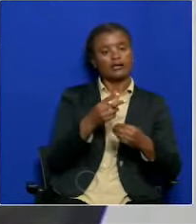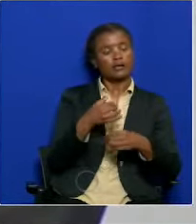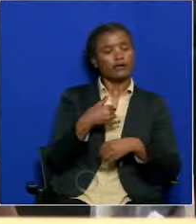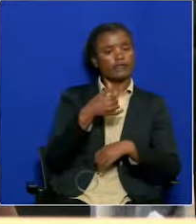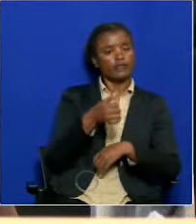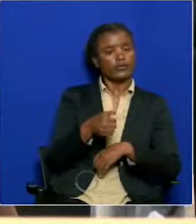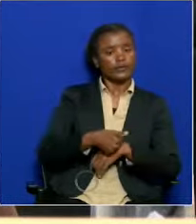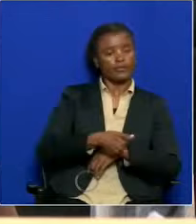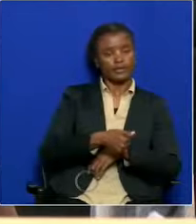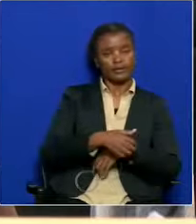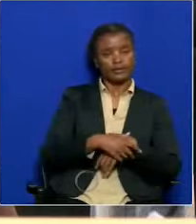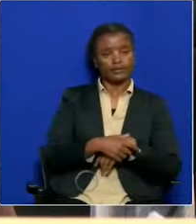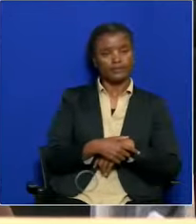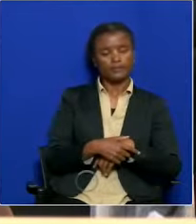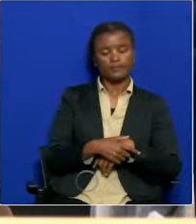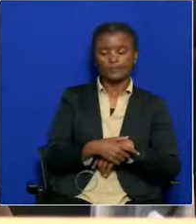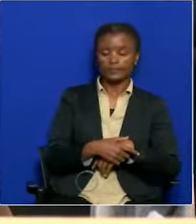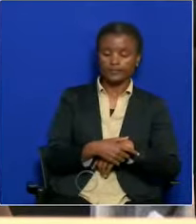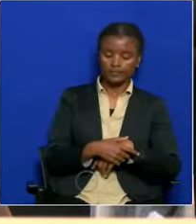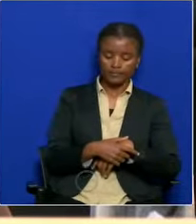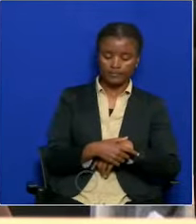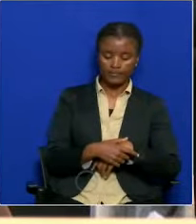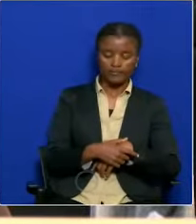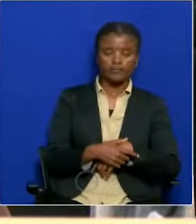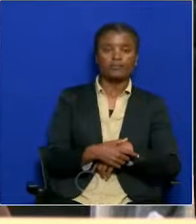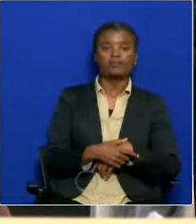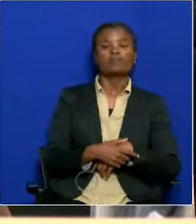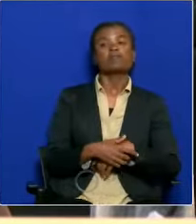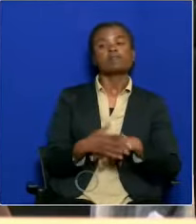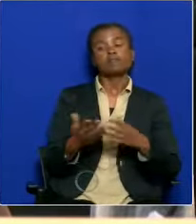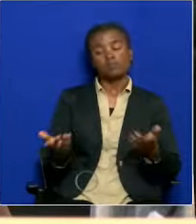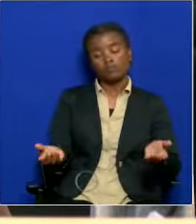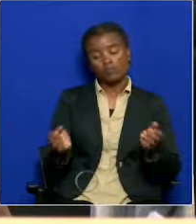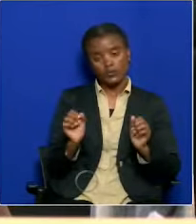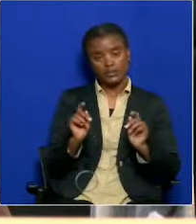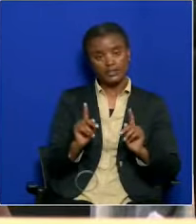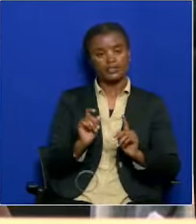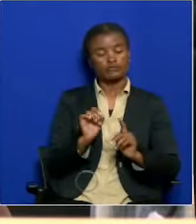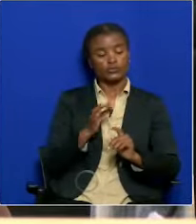Okay, General, since you want to go there, let's go to page